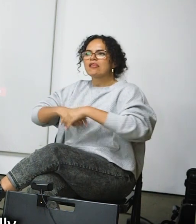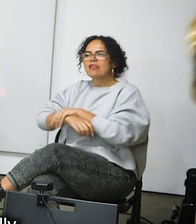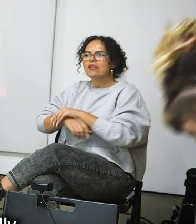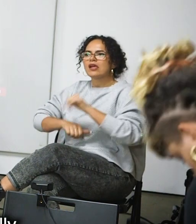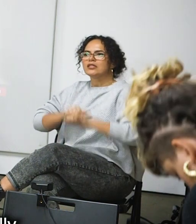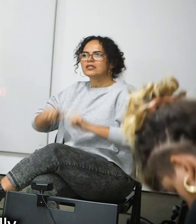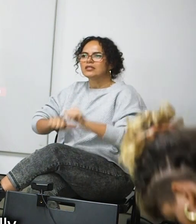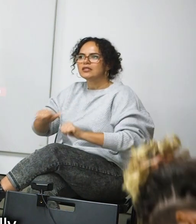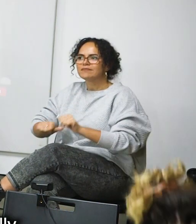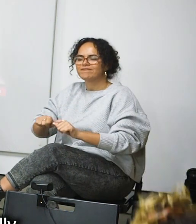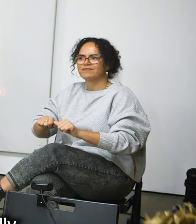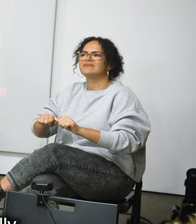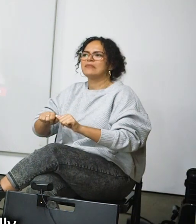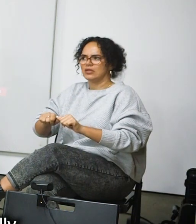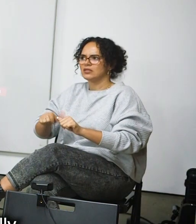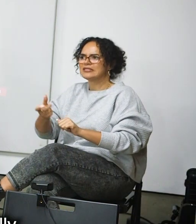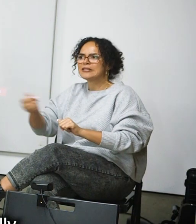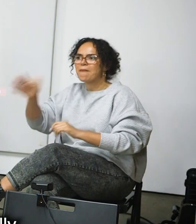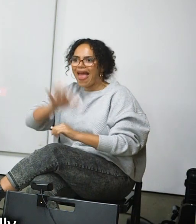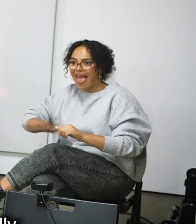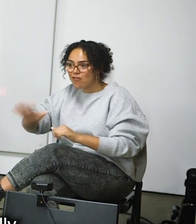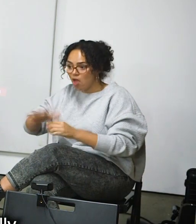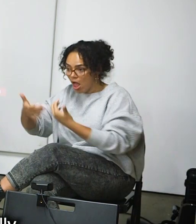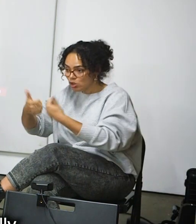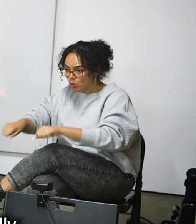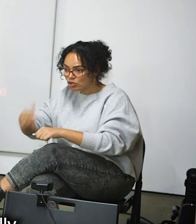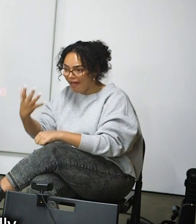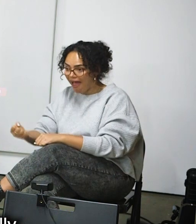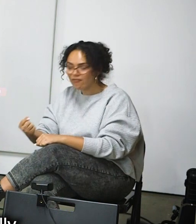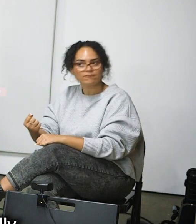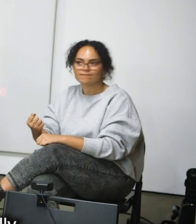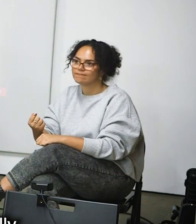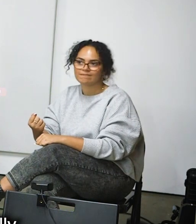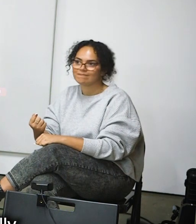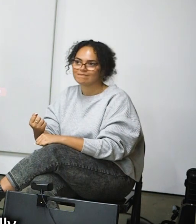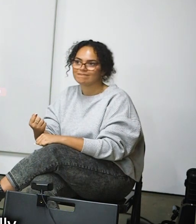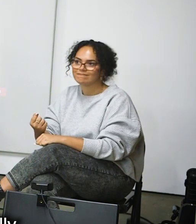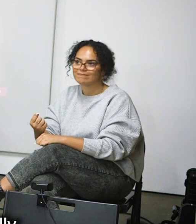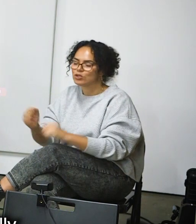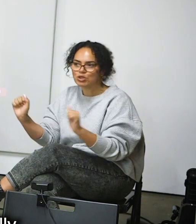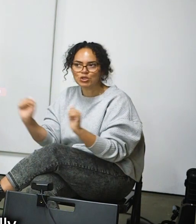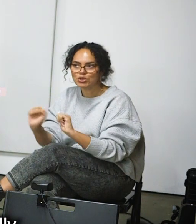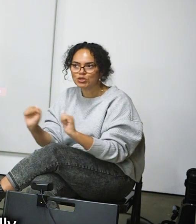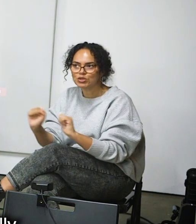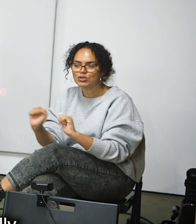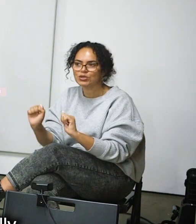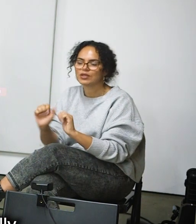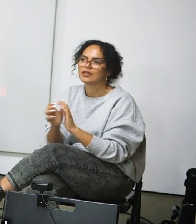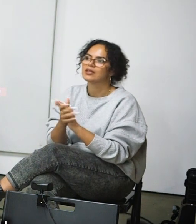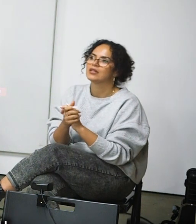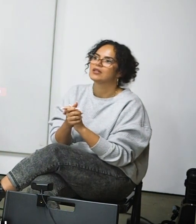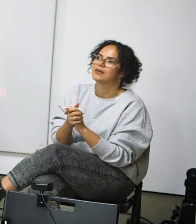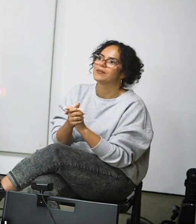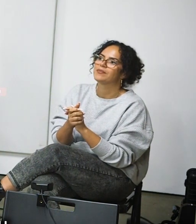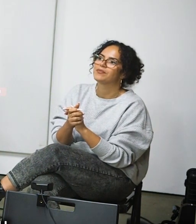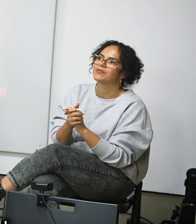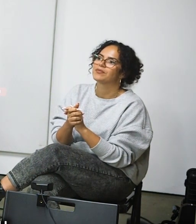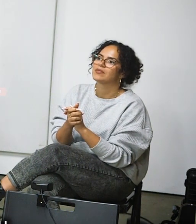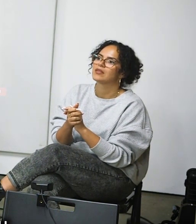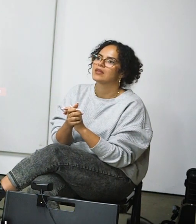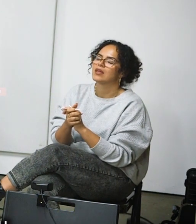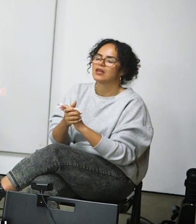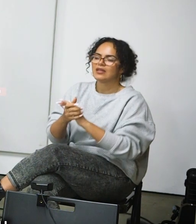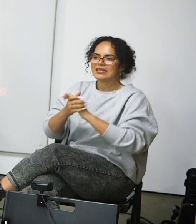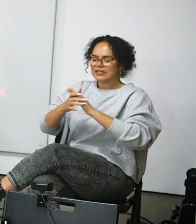still areas where we don't really have solutions. And you need to give people that space